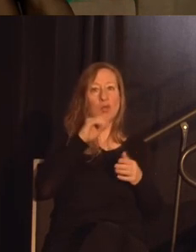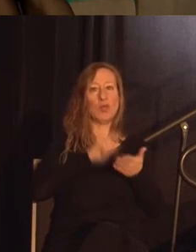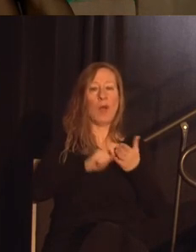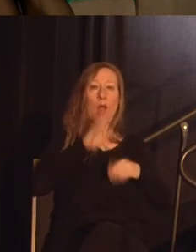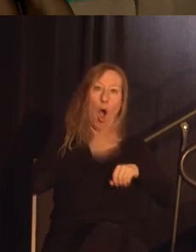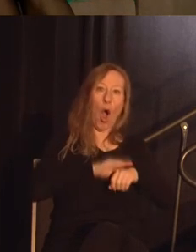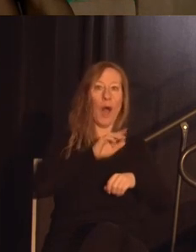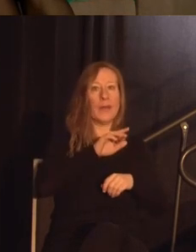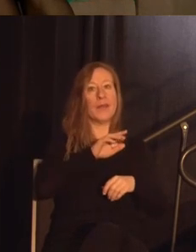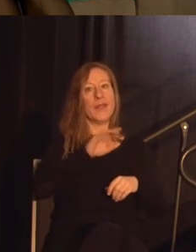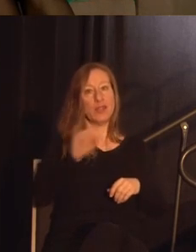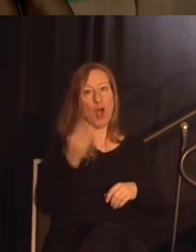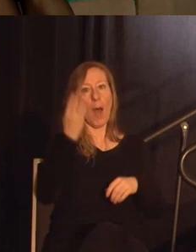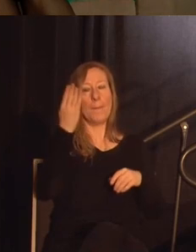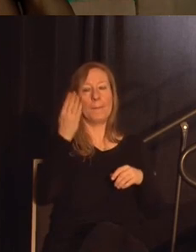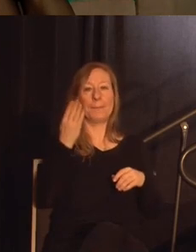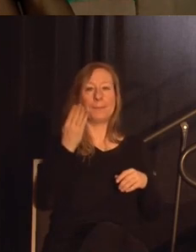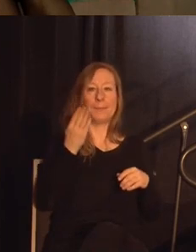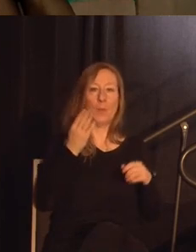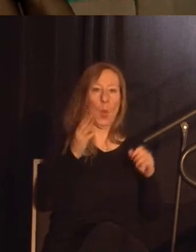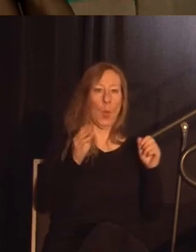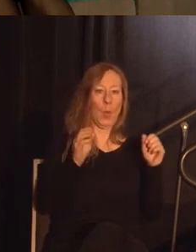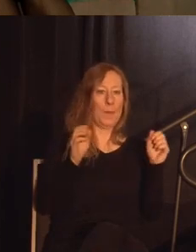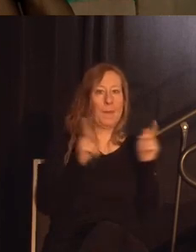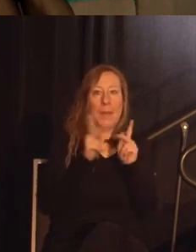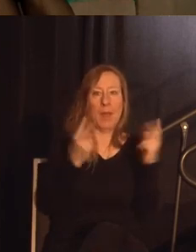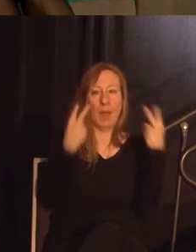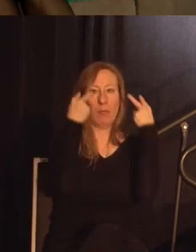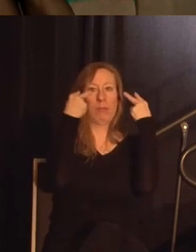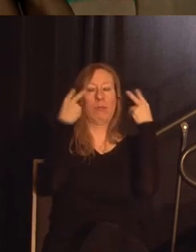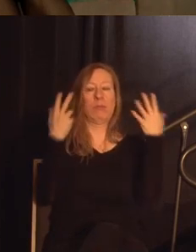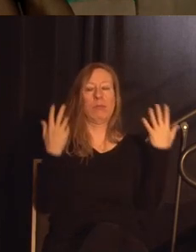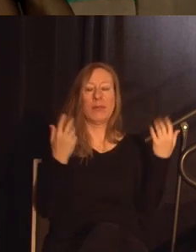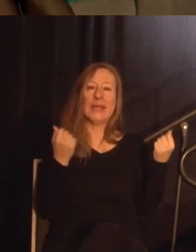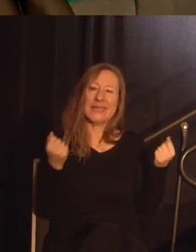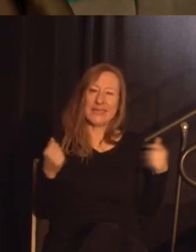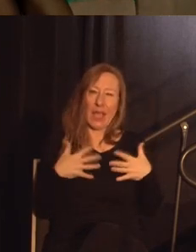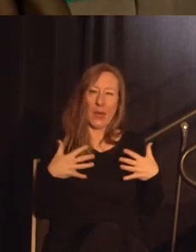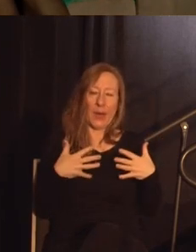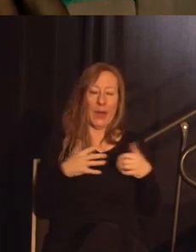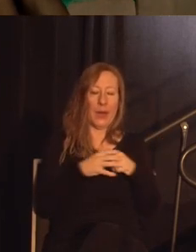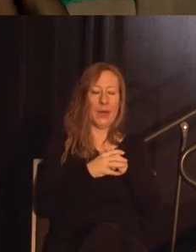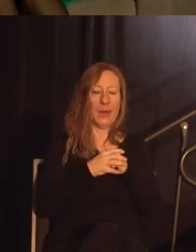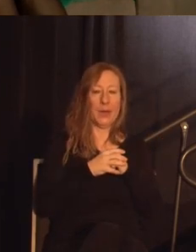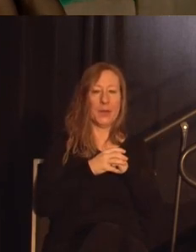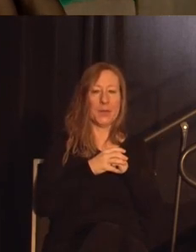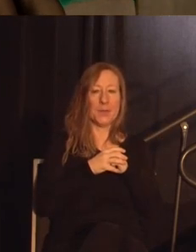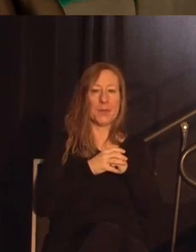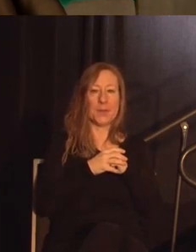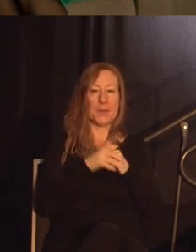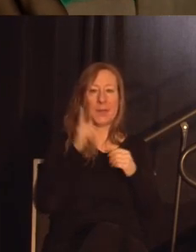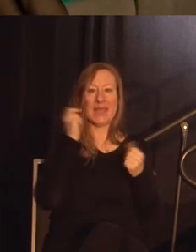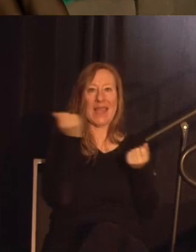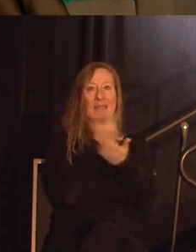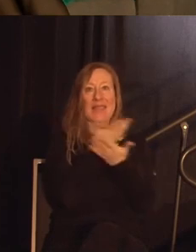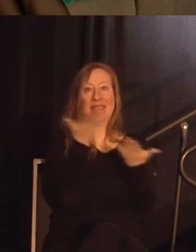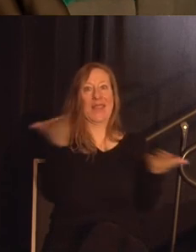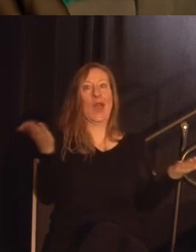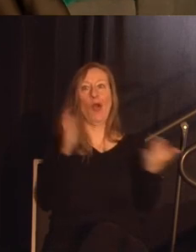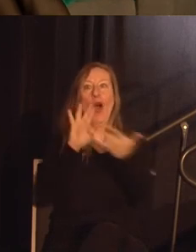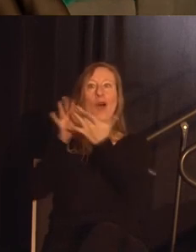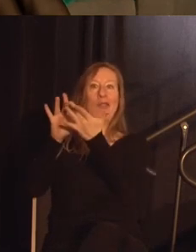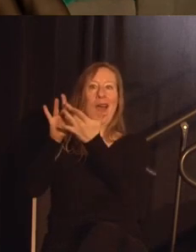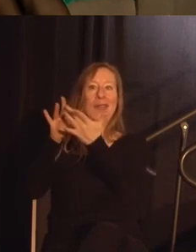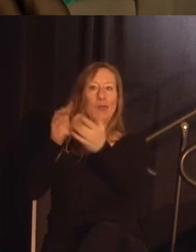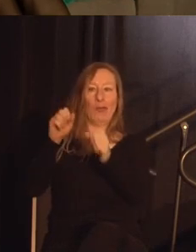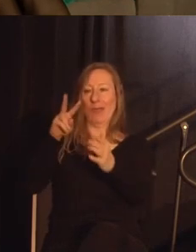front of people, which is, like, scary in retrospect, because I didn't, you know, it's all out there online. Please don't go read my